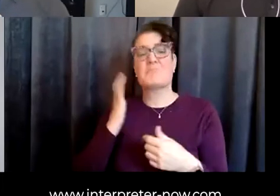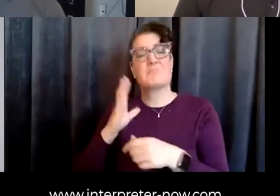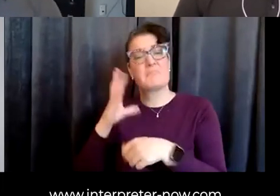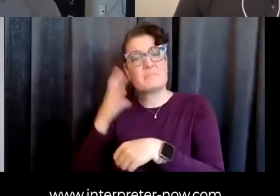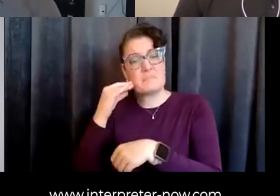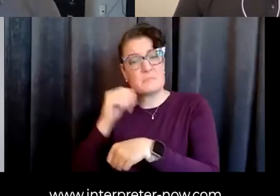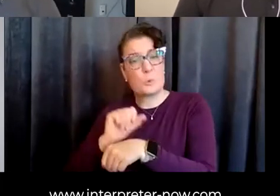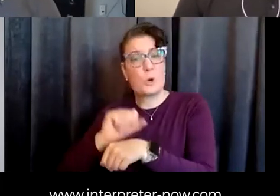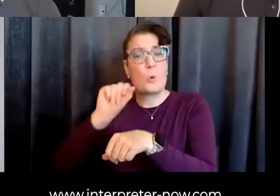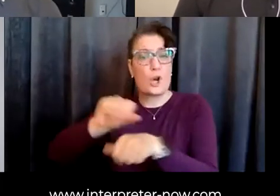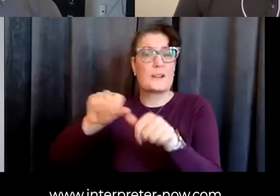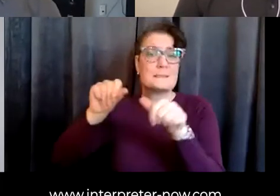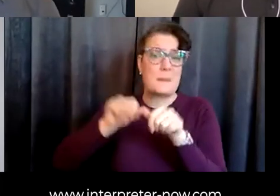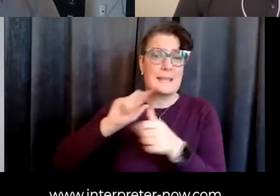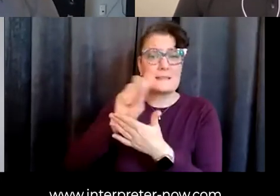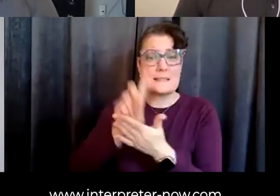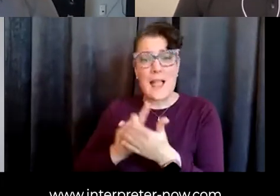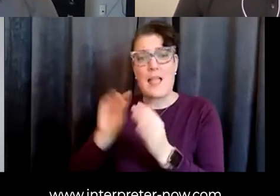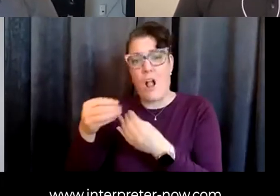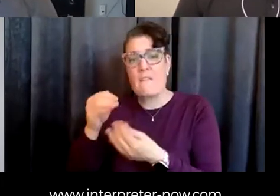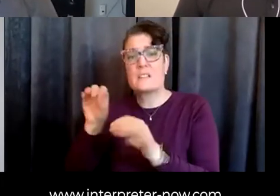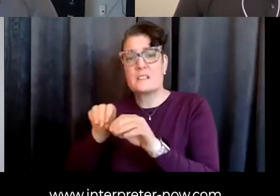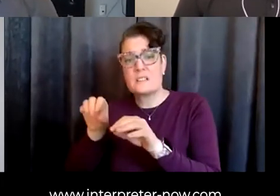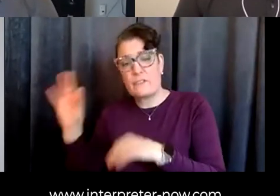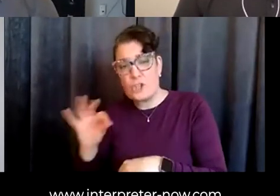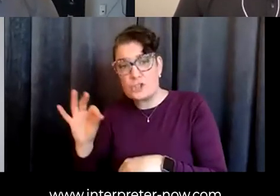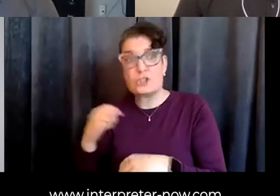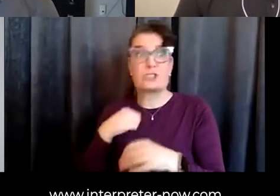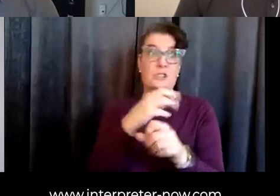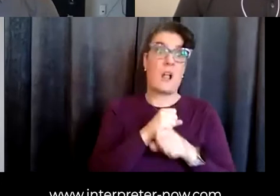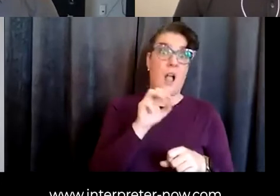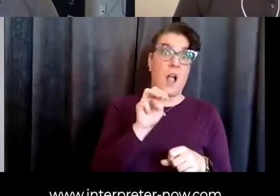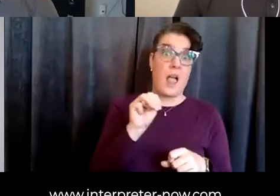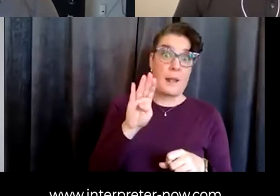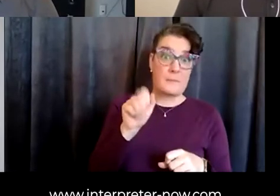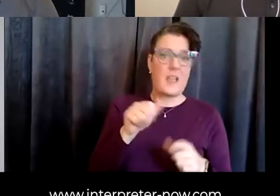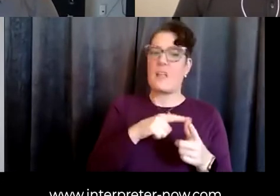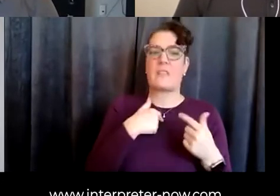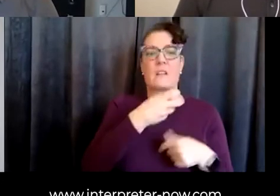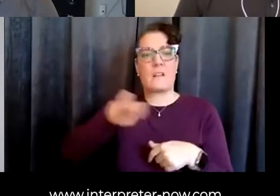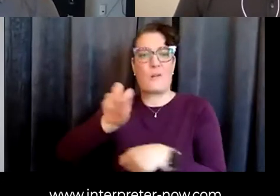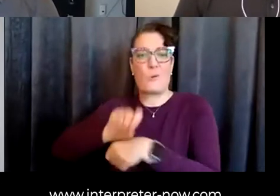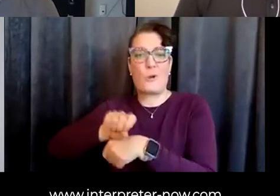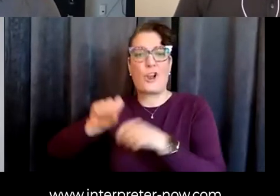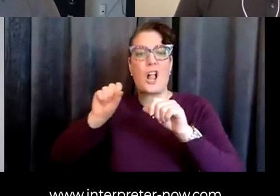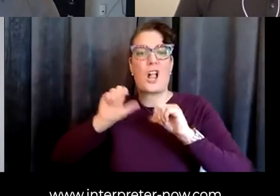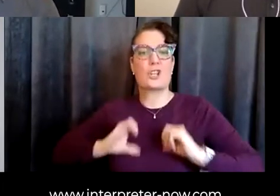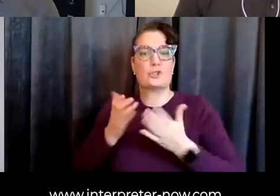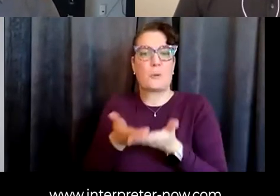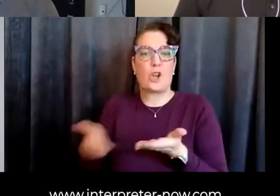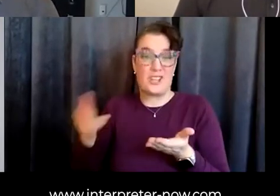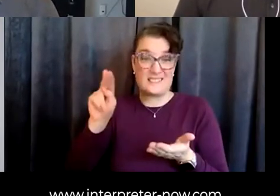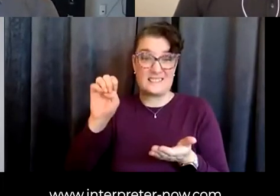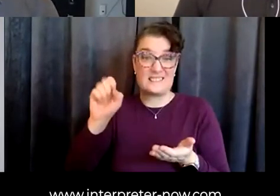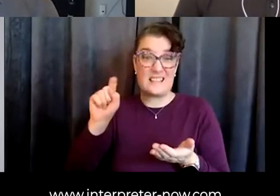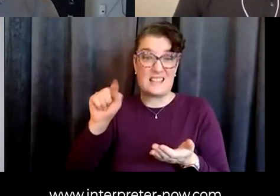furniture. After getting my MBA at Indiana University, I moved into consumer goods and worked at Nestle, building some of the world's biggest, most